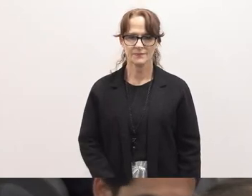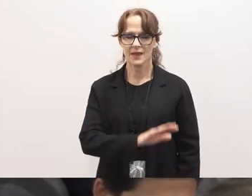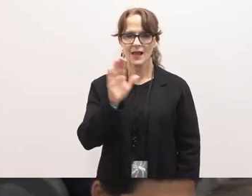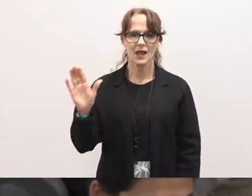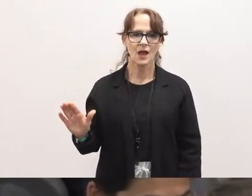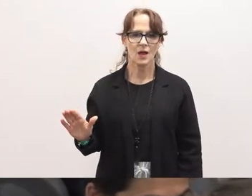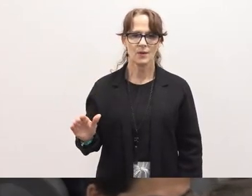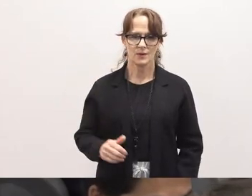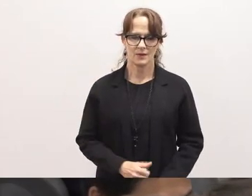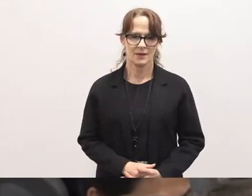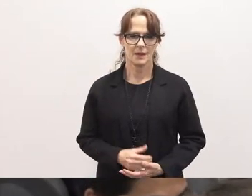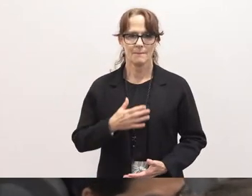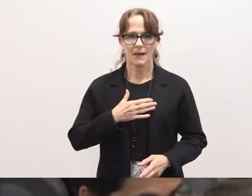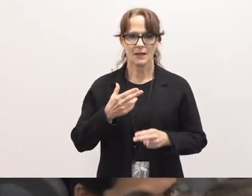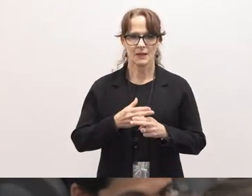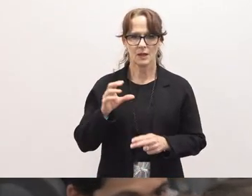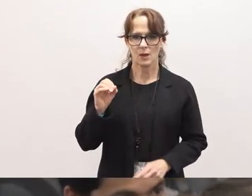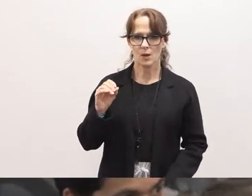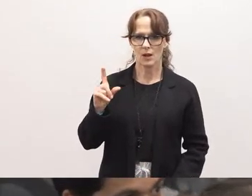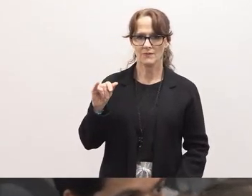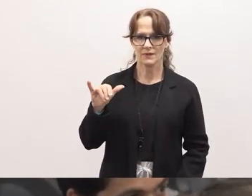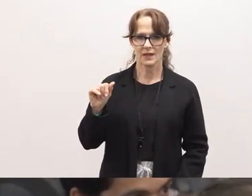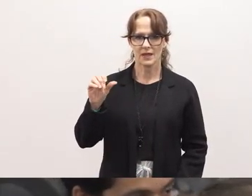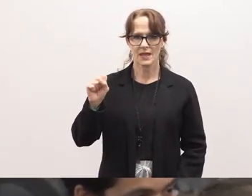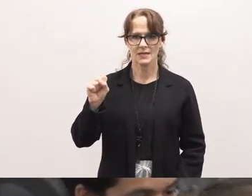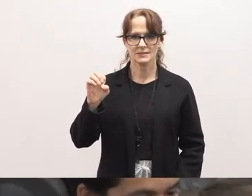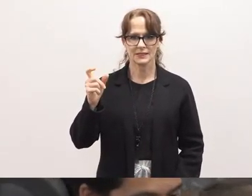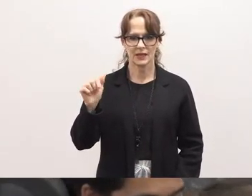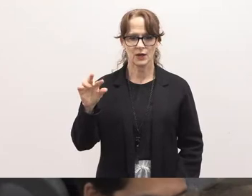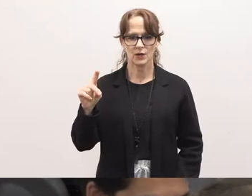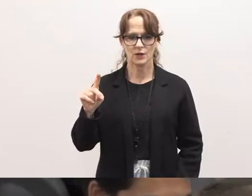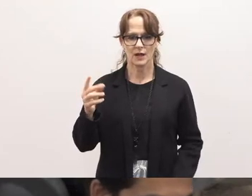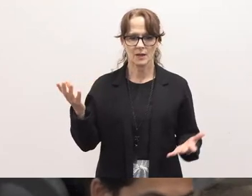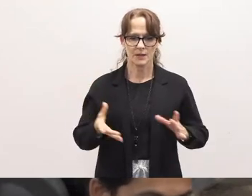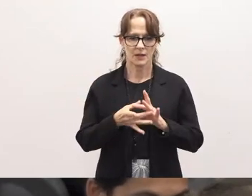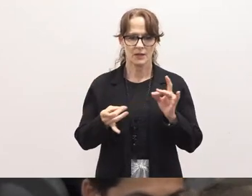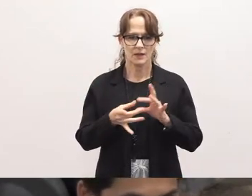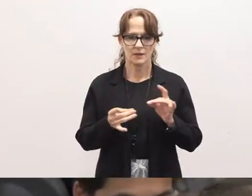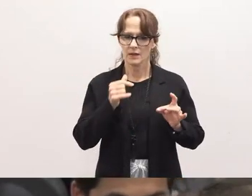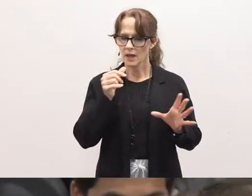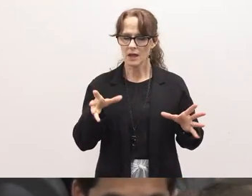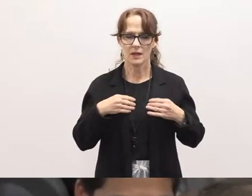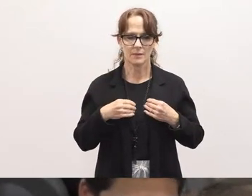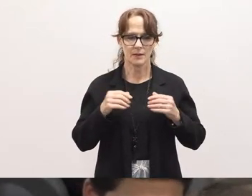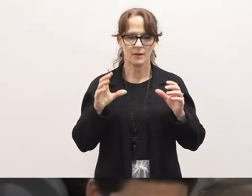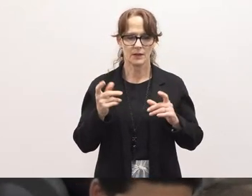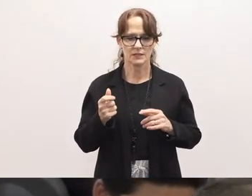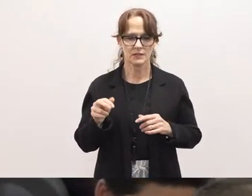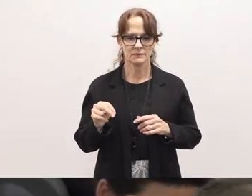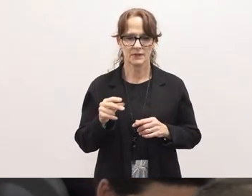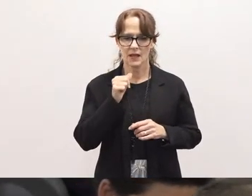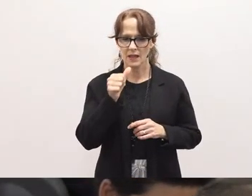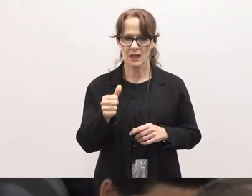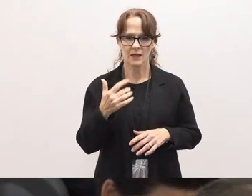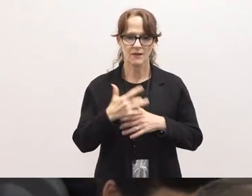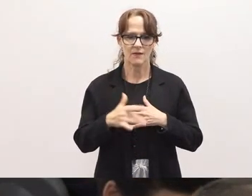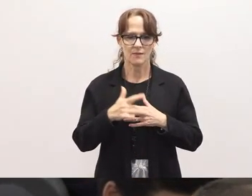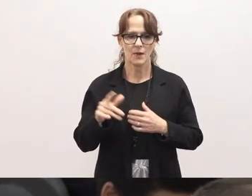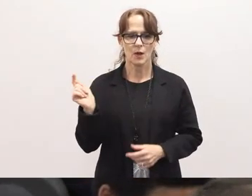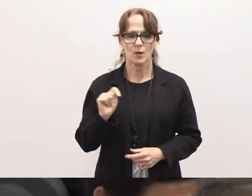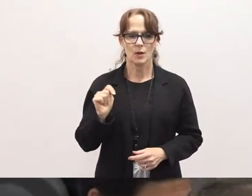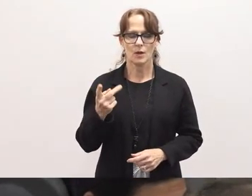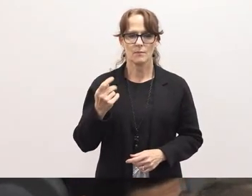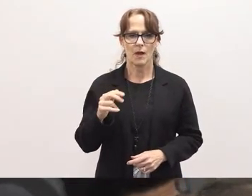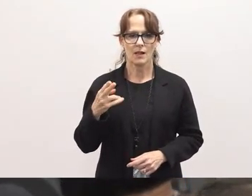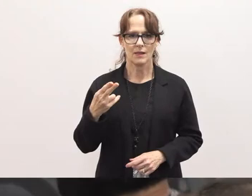Hello, everyone. My name is Olivia Seard, and I'm here to comment on the unacceptable conditions and lack of available restrooms at